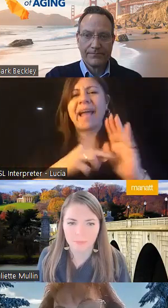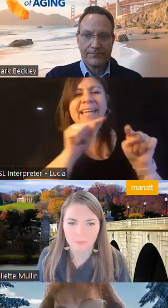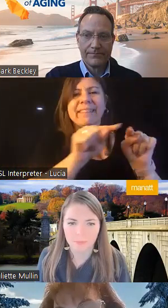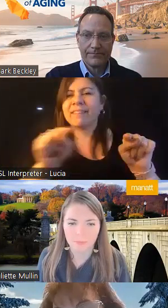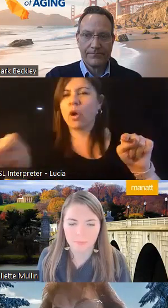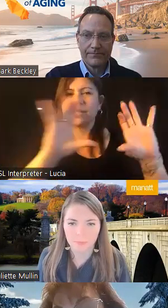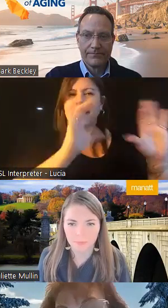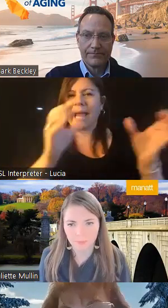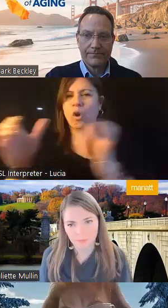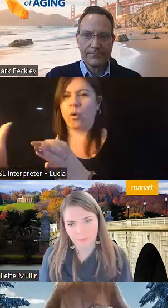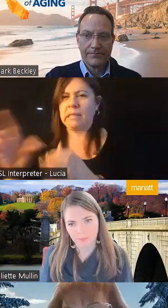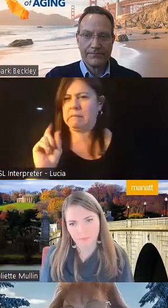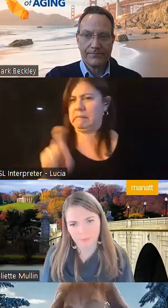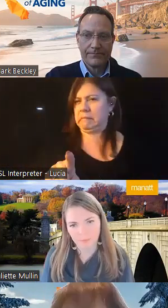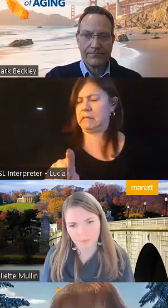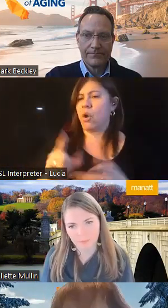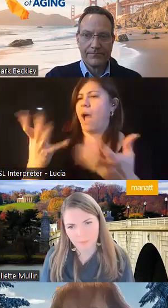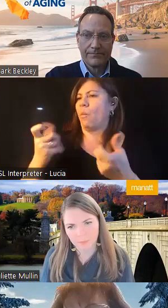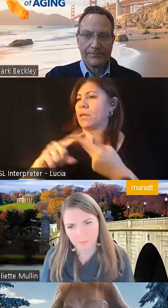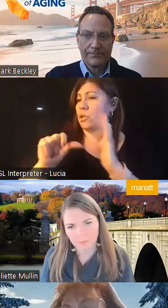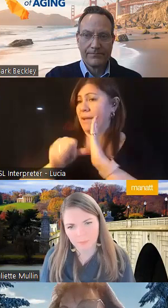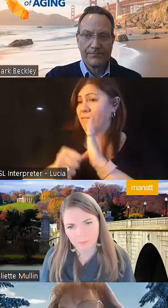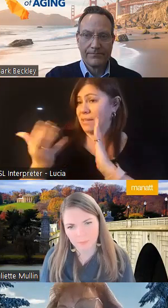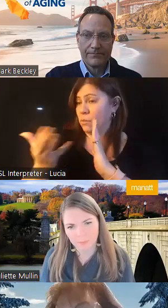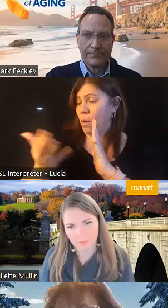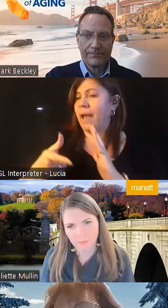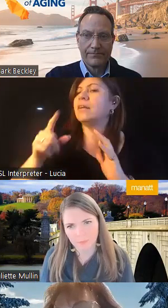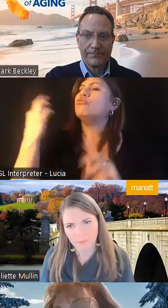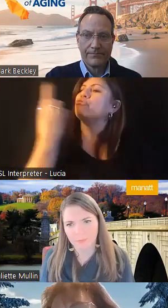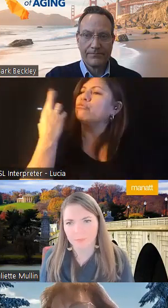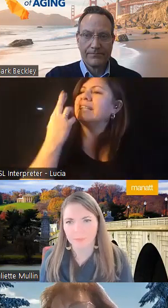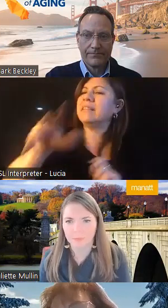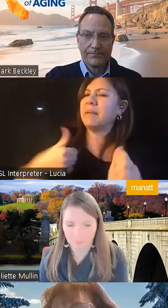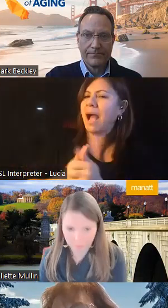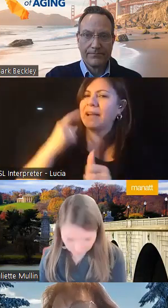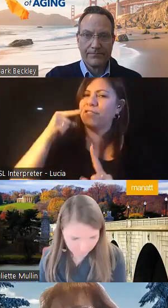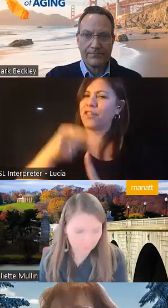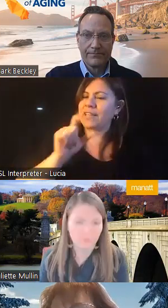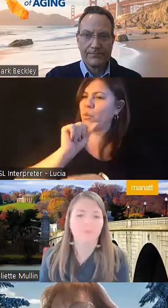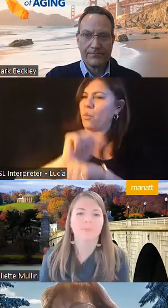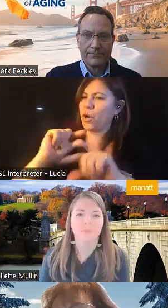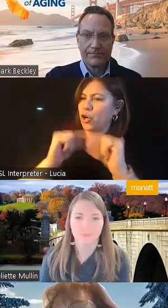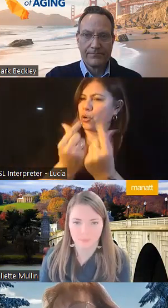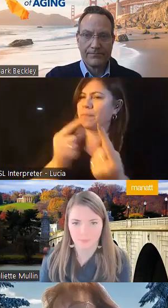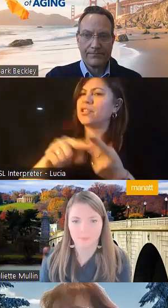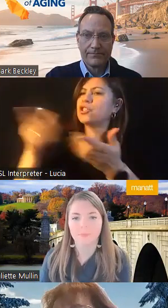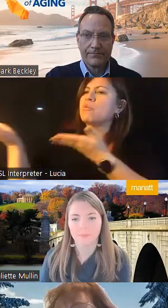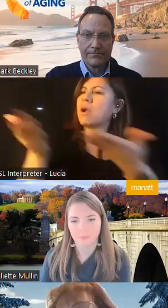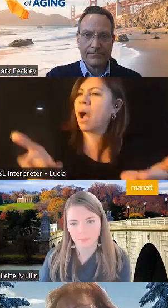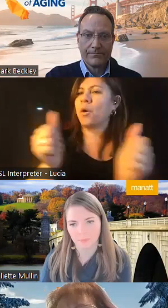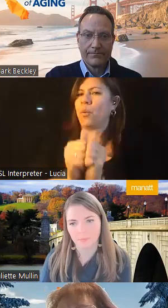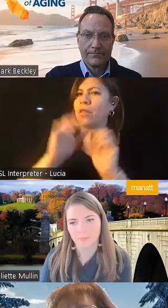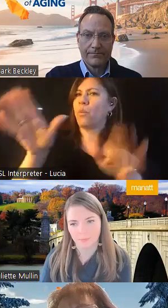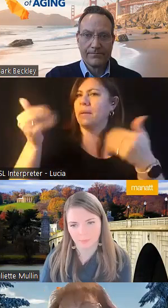want to emphasize the purpose of this work group is to come, with recommendations, and that will